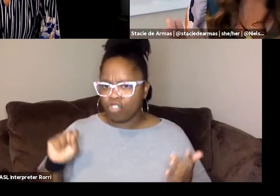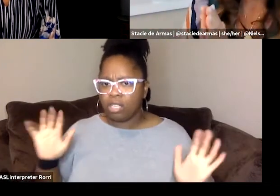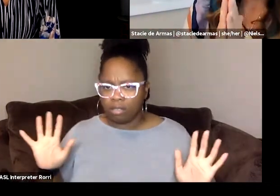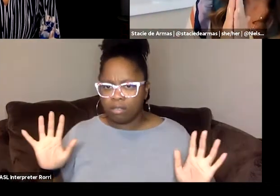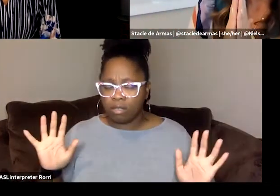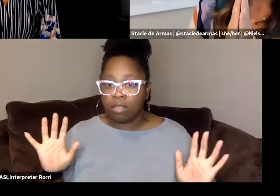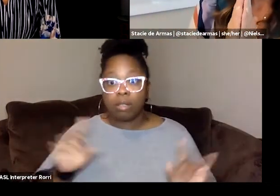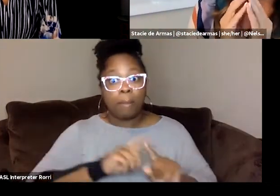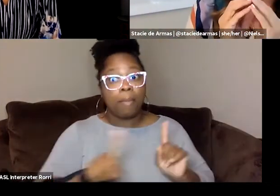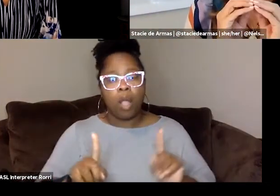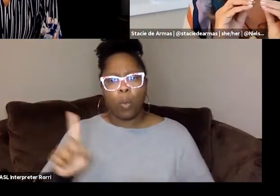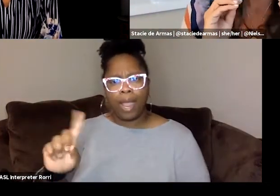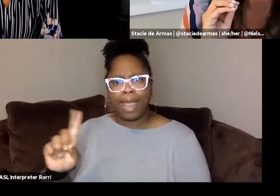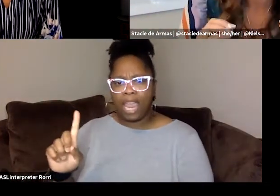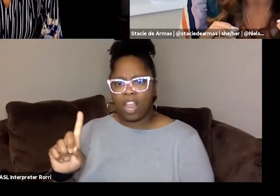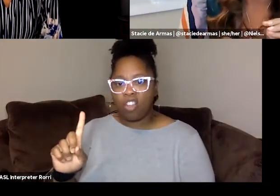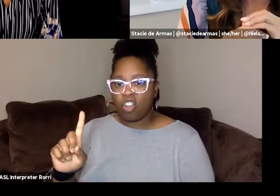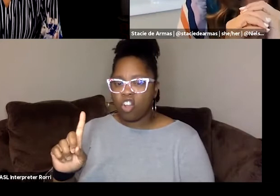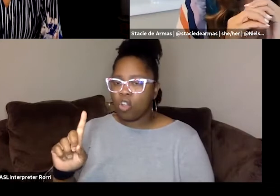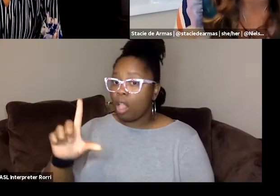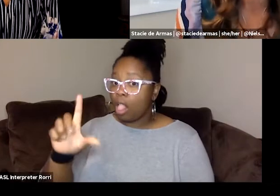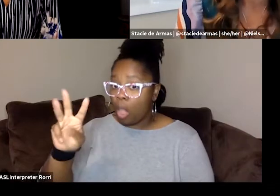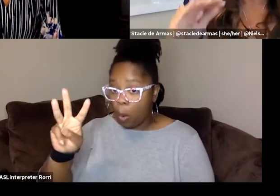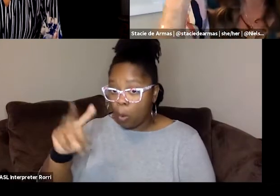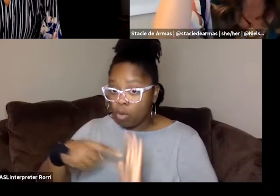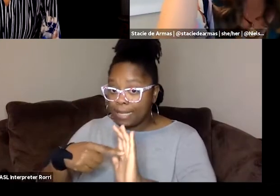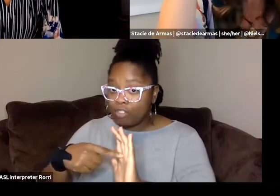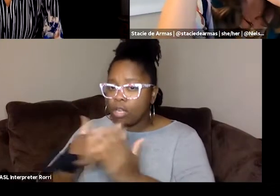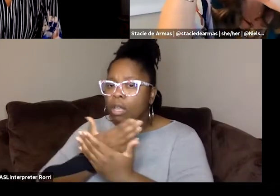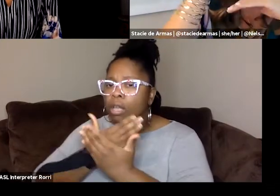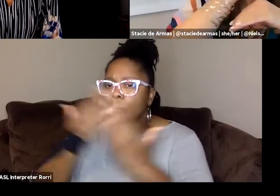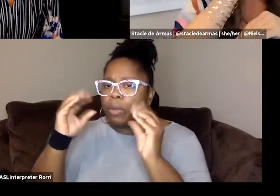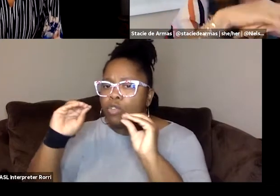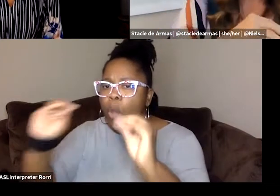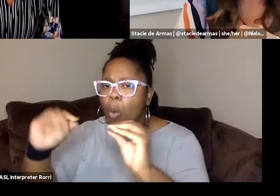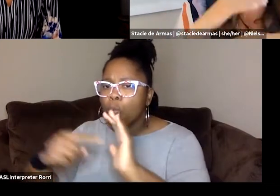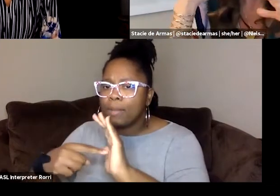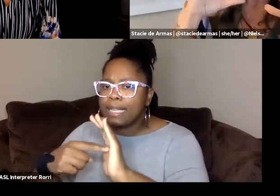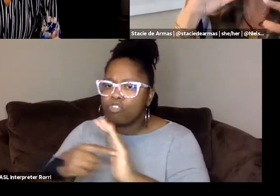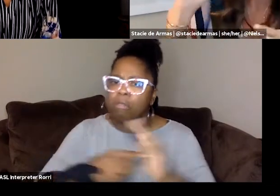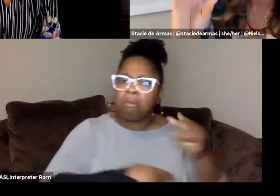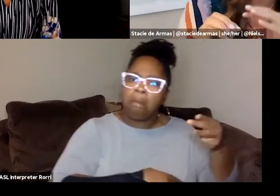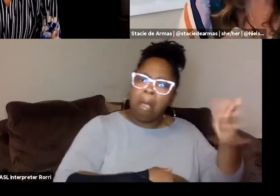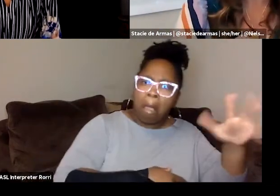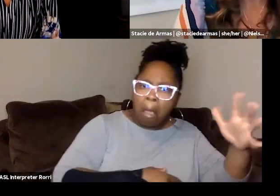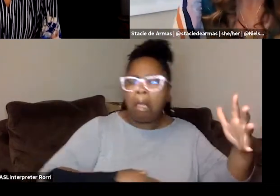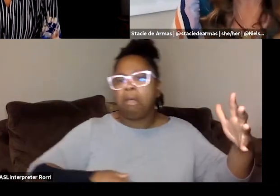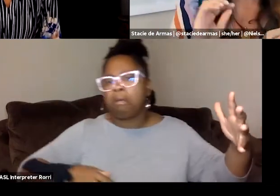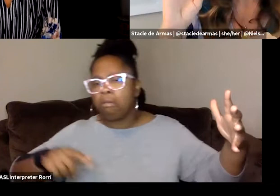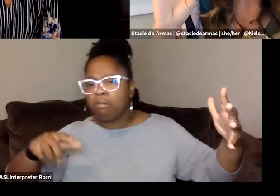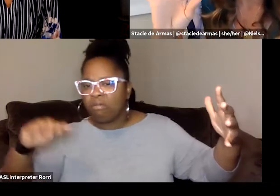the genres where we had not low, I mean zero. So there's the in-between, which we'll talk about, where we're presenting crime